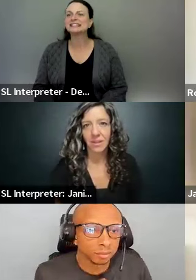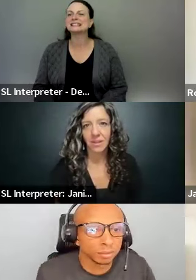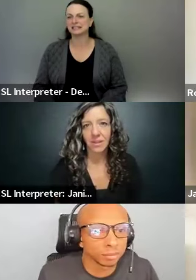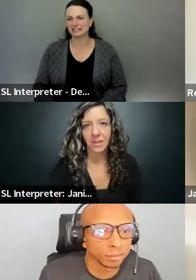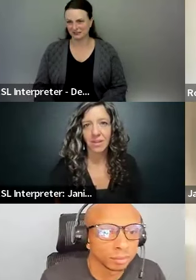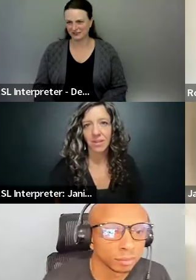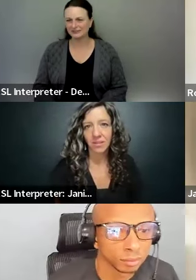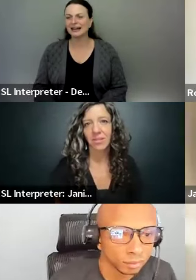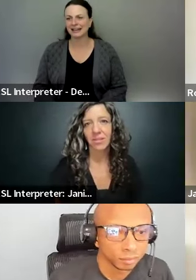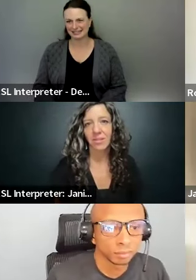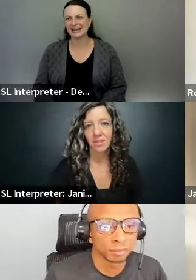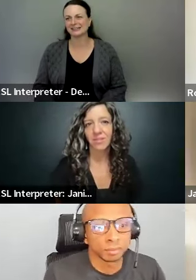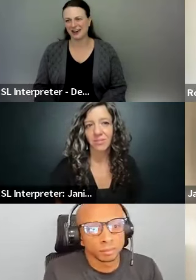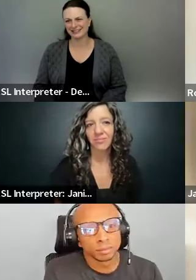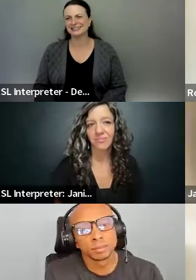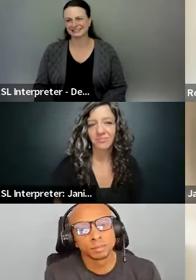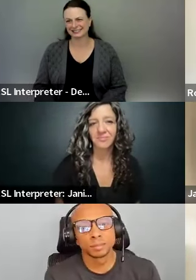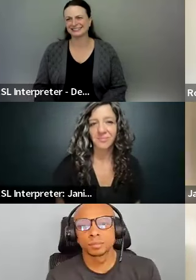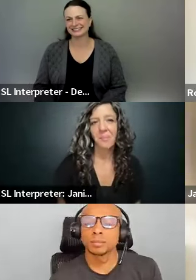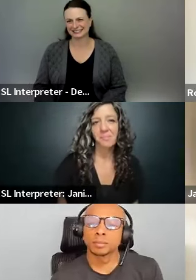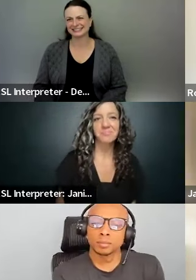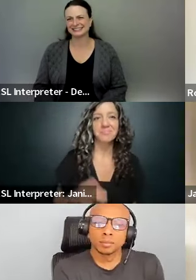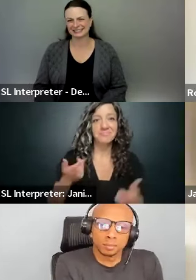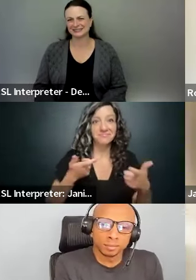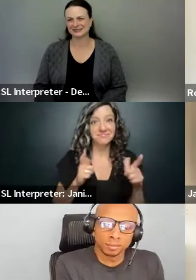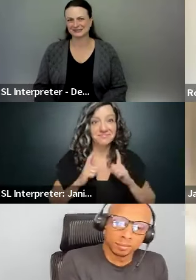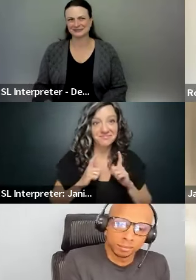it's very sensitive. I liked that a lot.